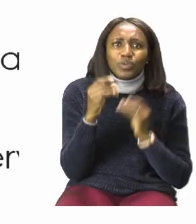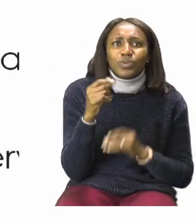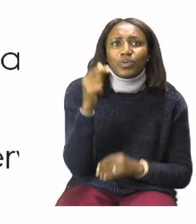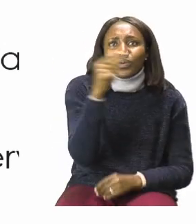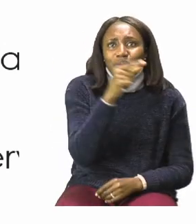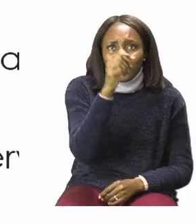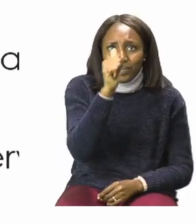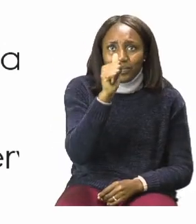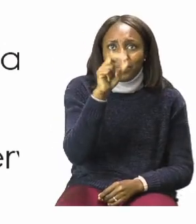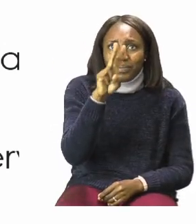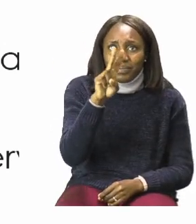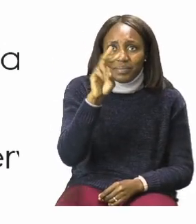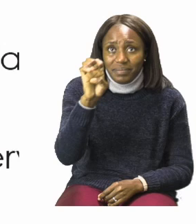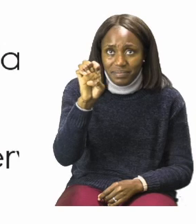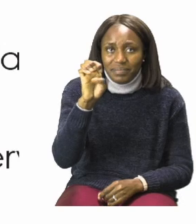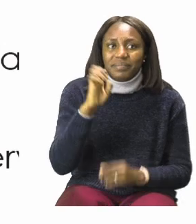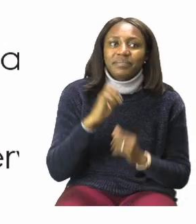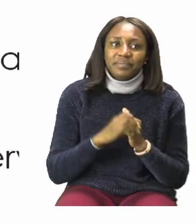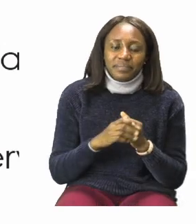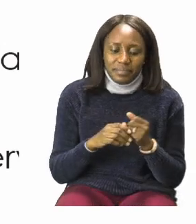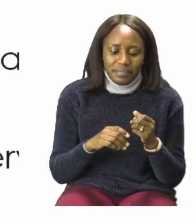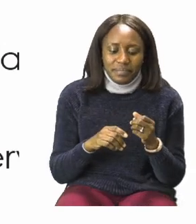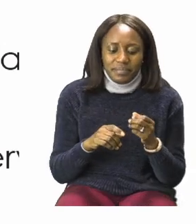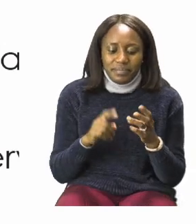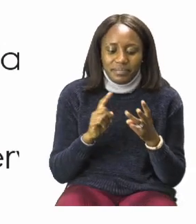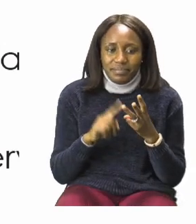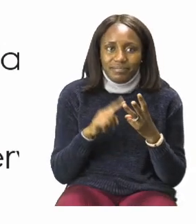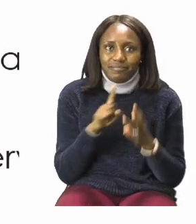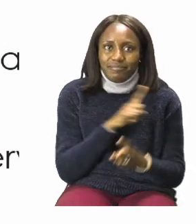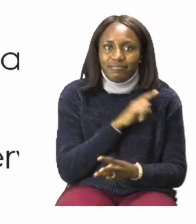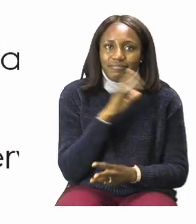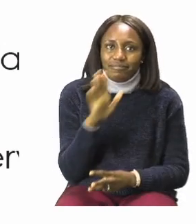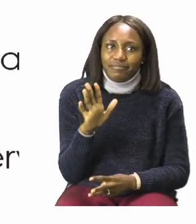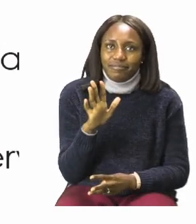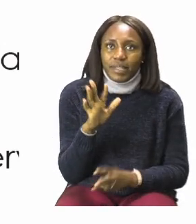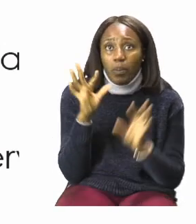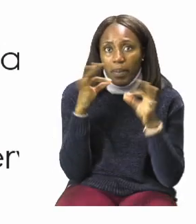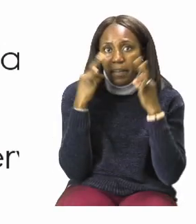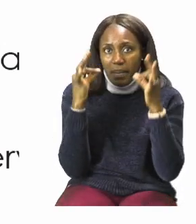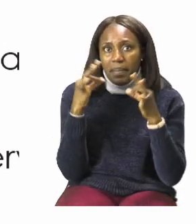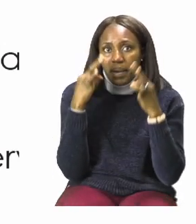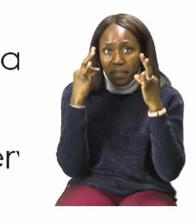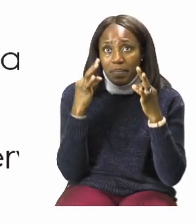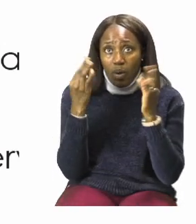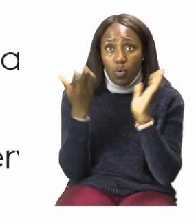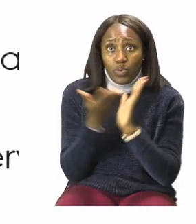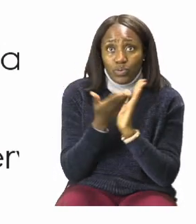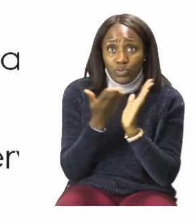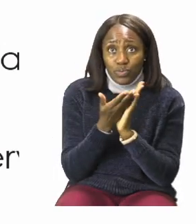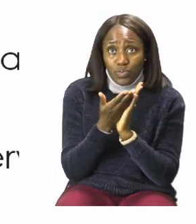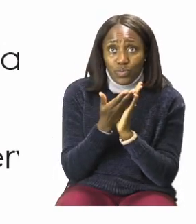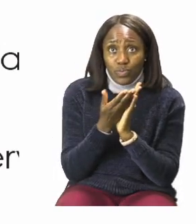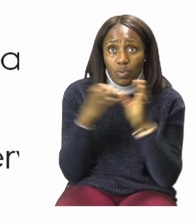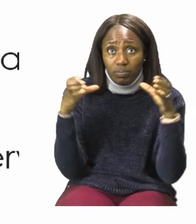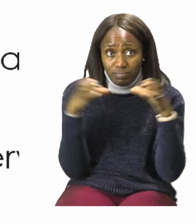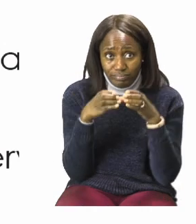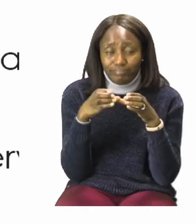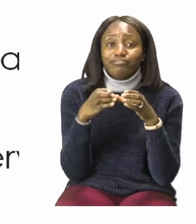kisses. The last one, number 15, is saying, I dash in the school